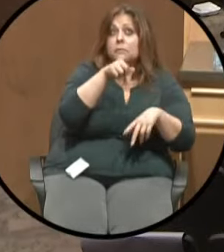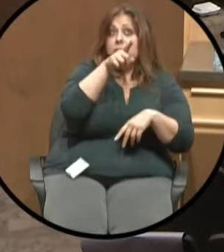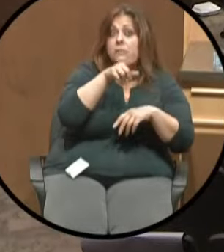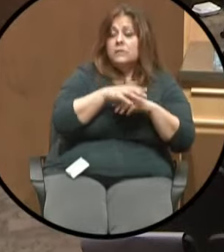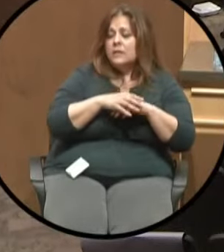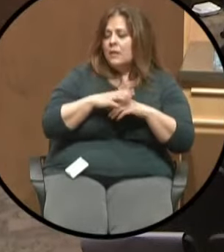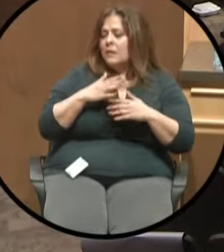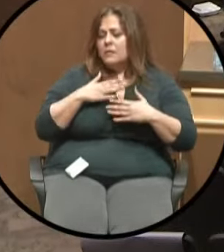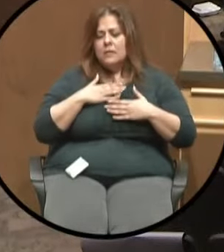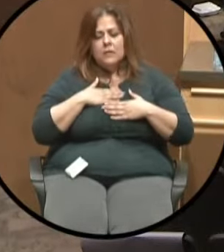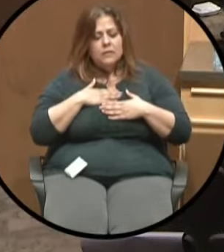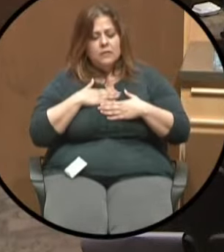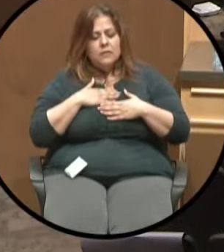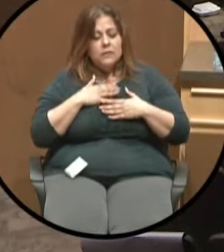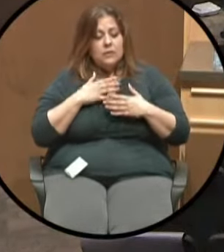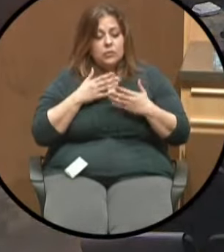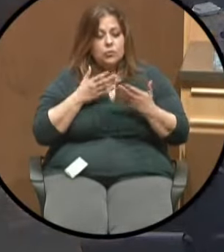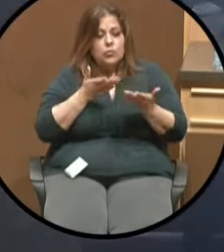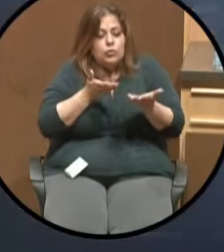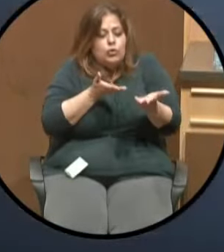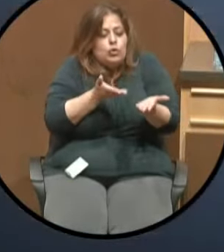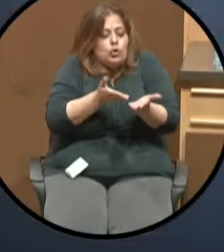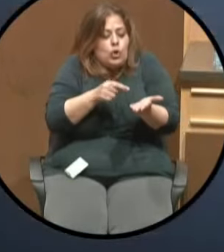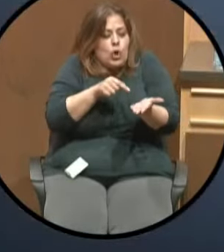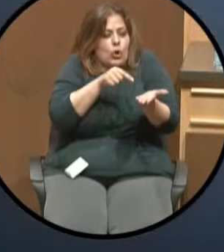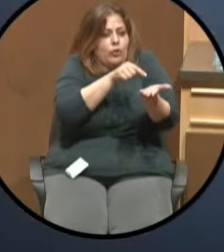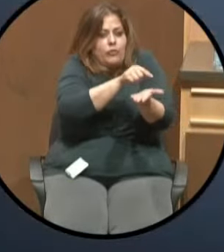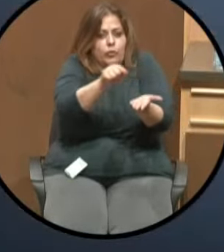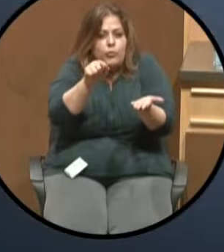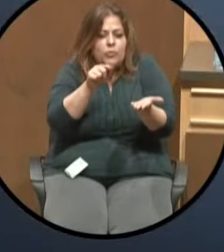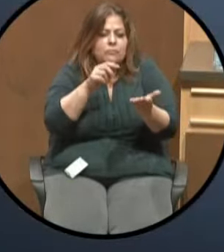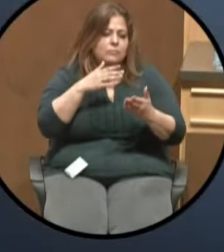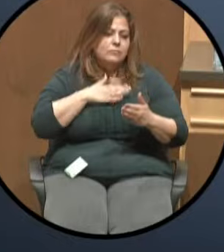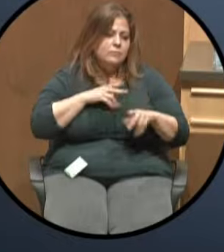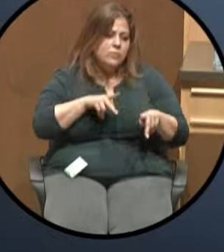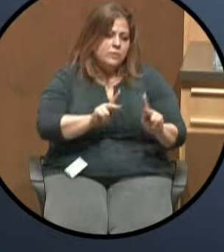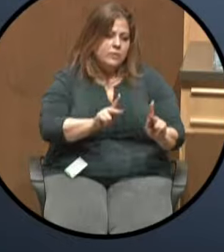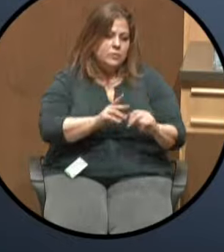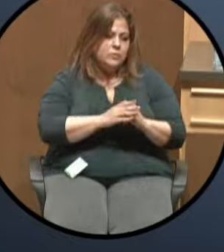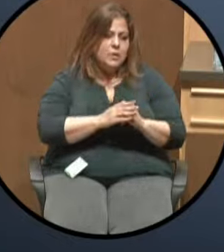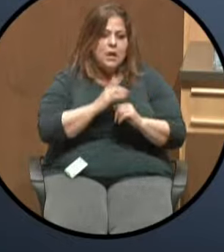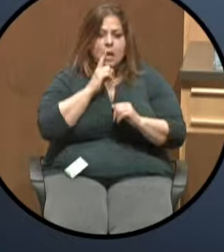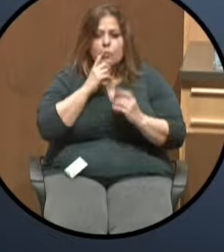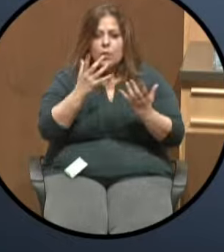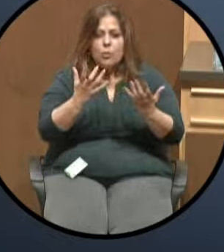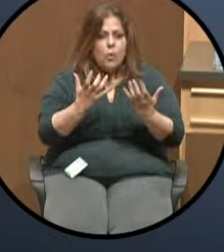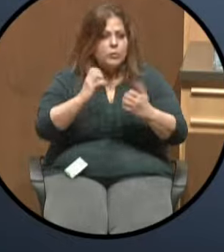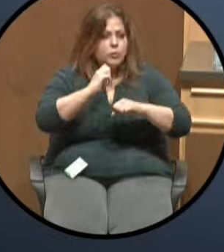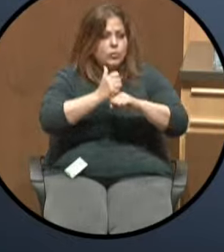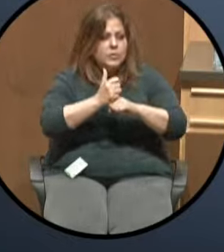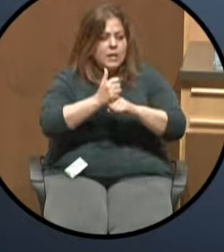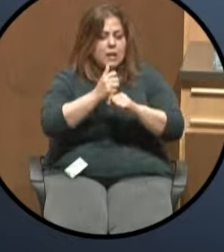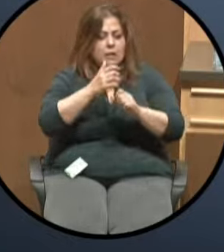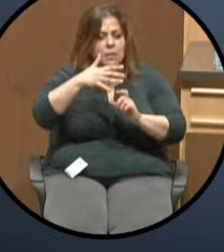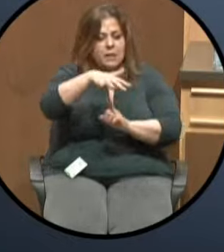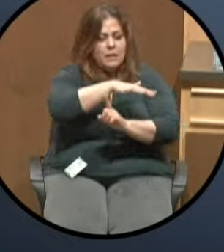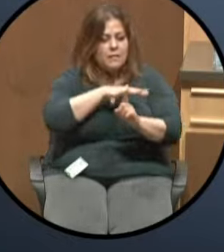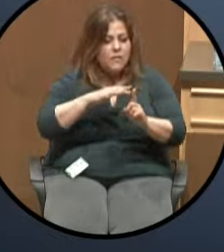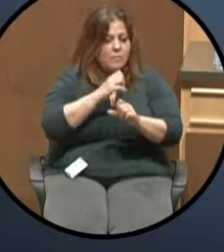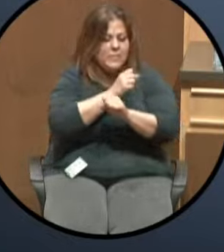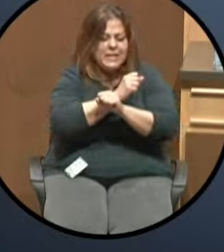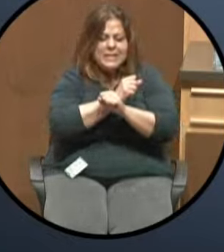It's been a privilege to serve. What we want to do is really create an environment that's as safe as possible for our